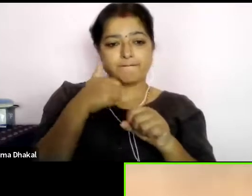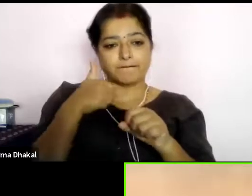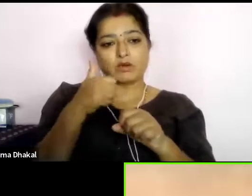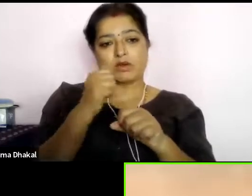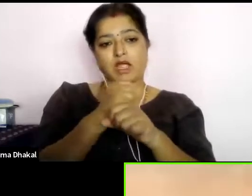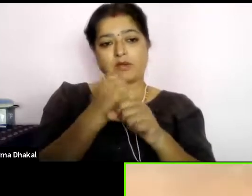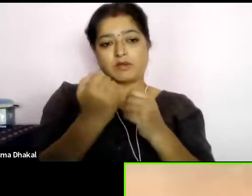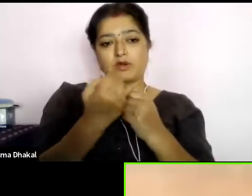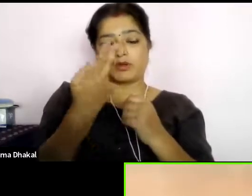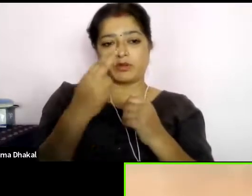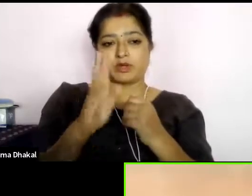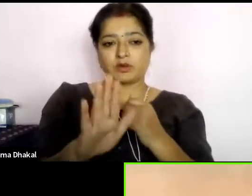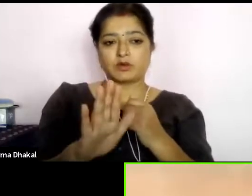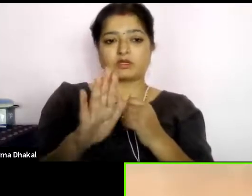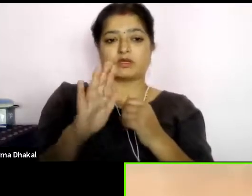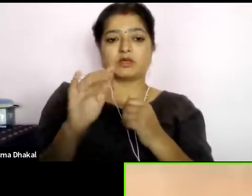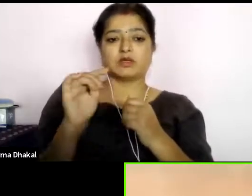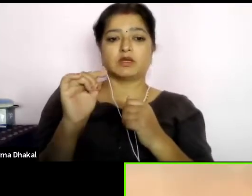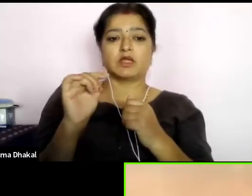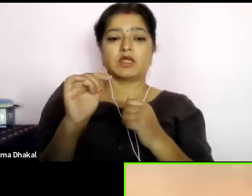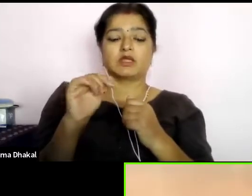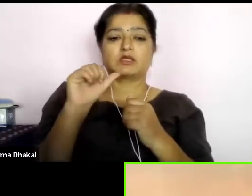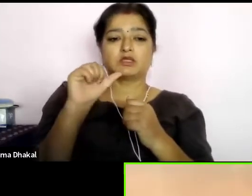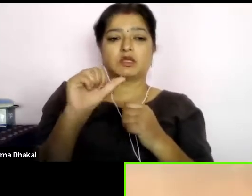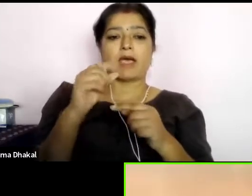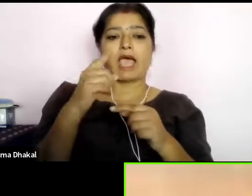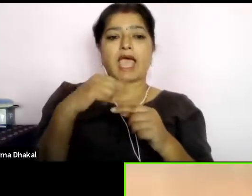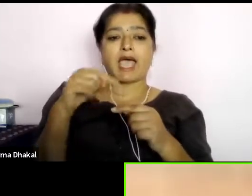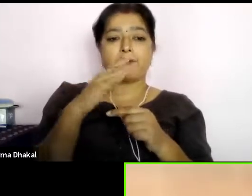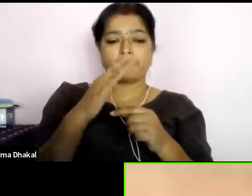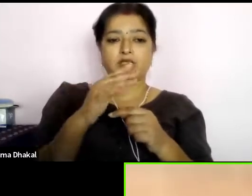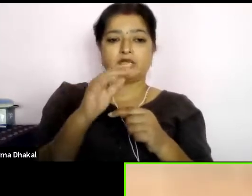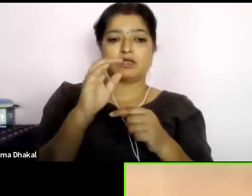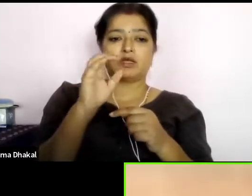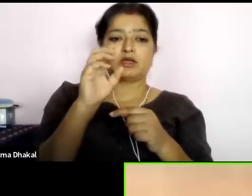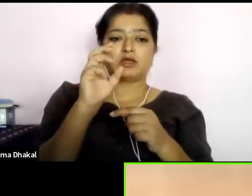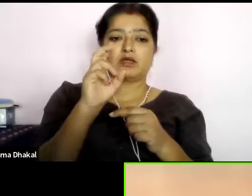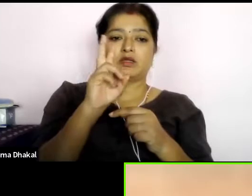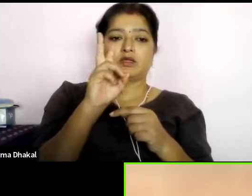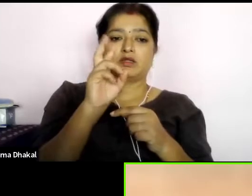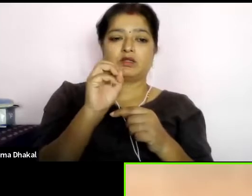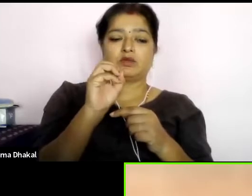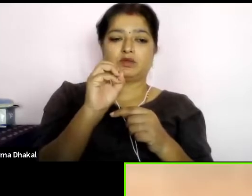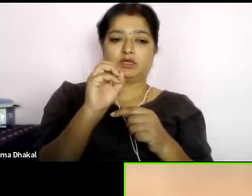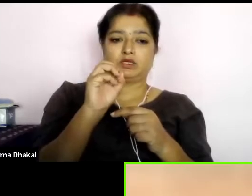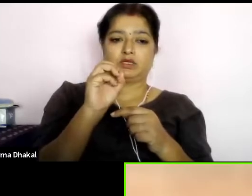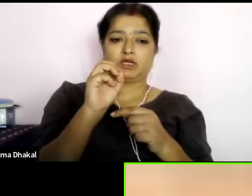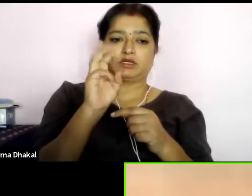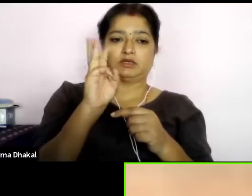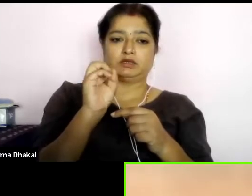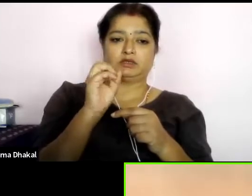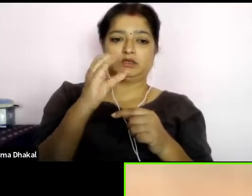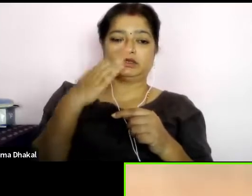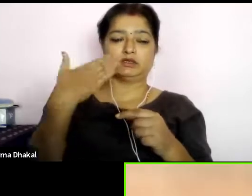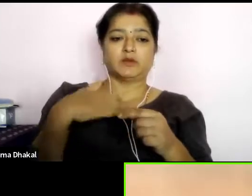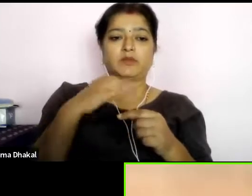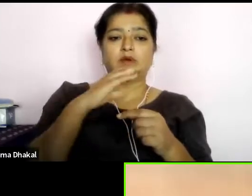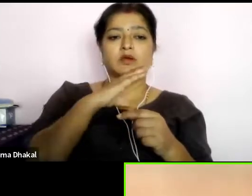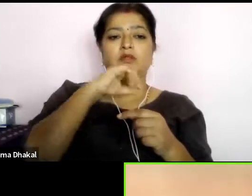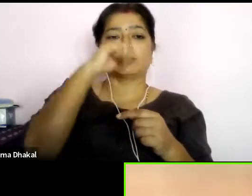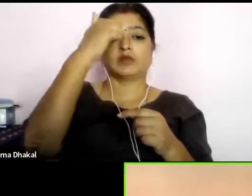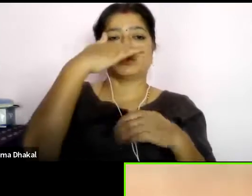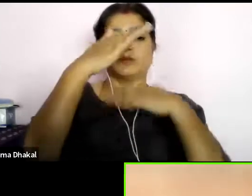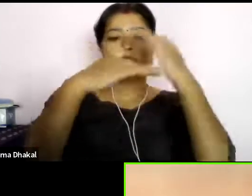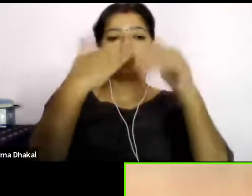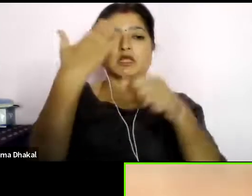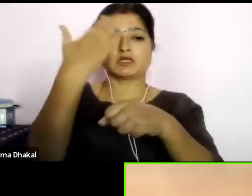we relate leaving no one behind with the overall climate justice and environmental justice, we feel as a